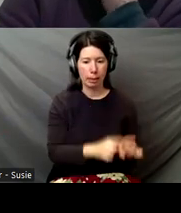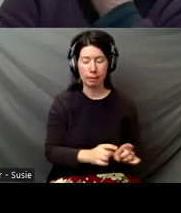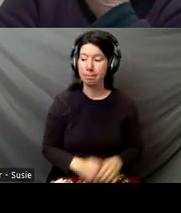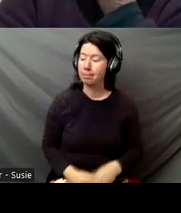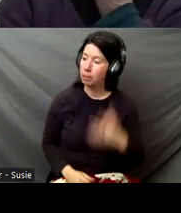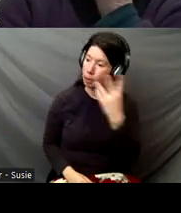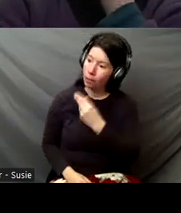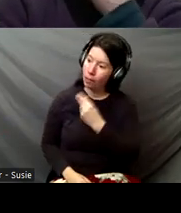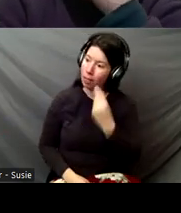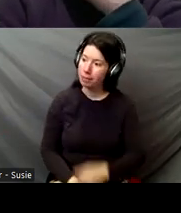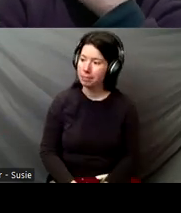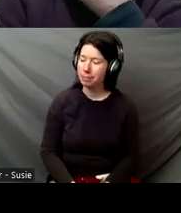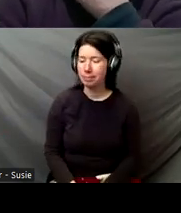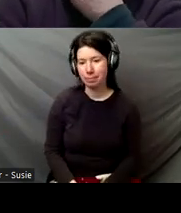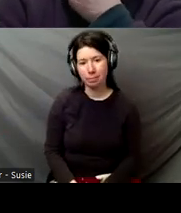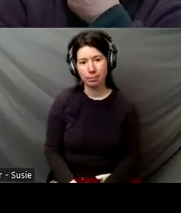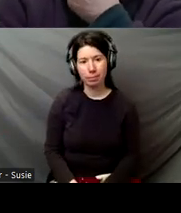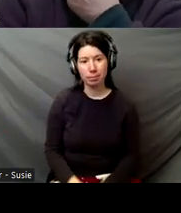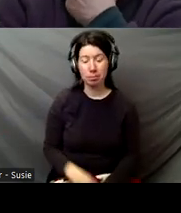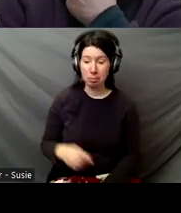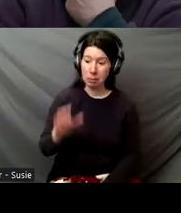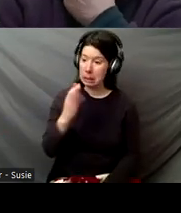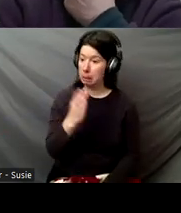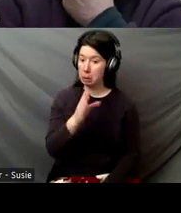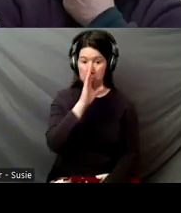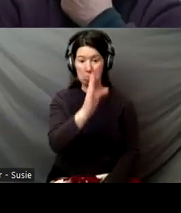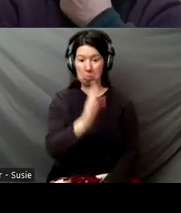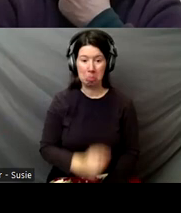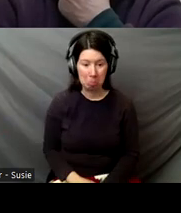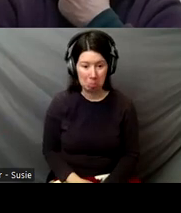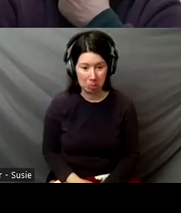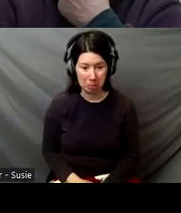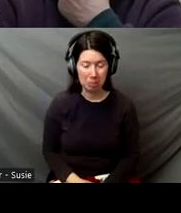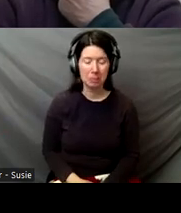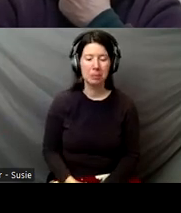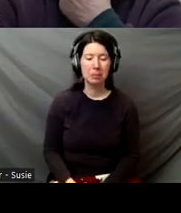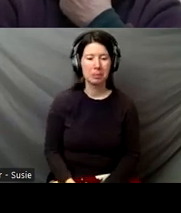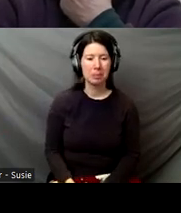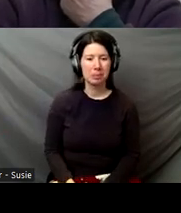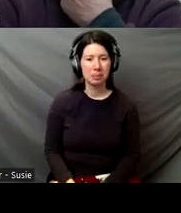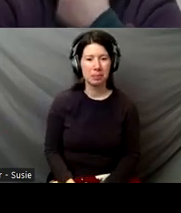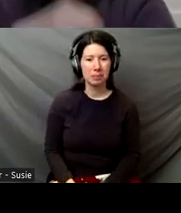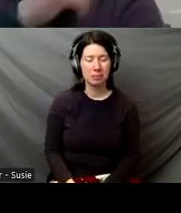Beautiful. Sounds straightforward. So,